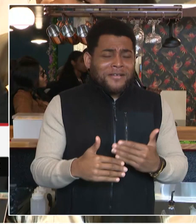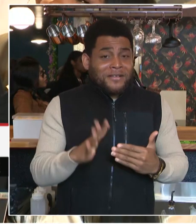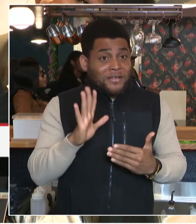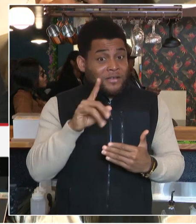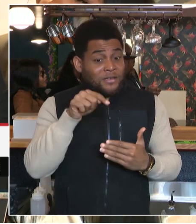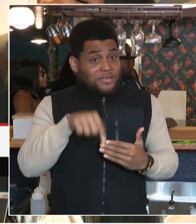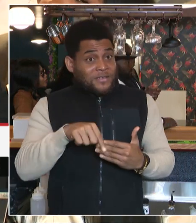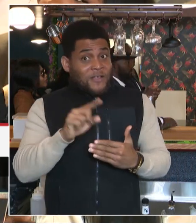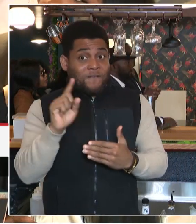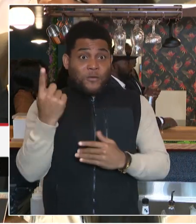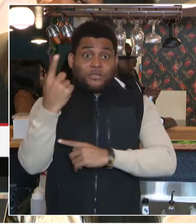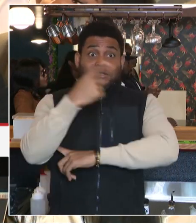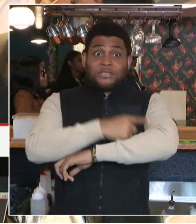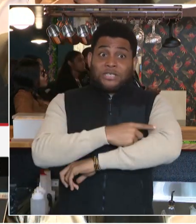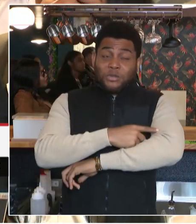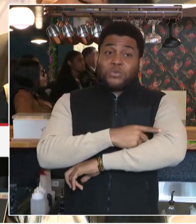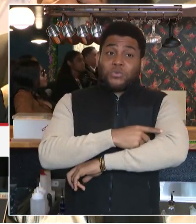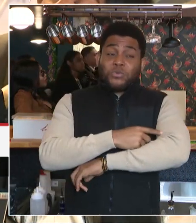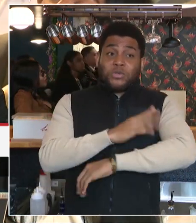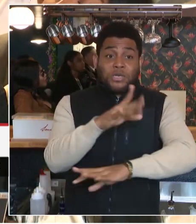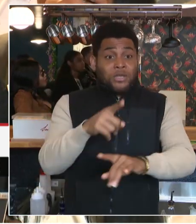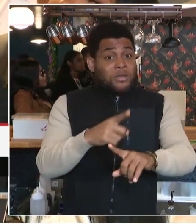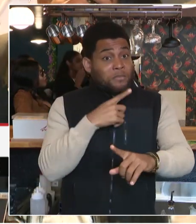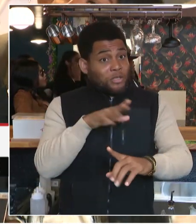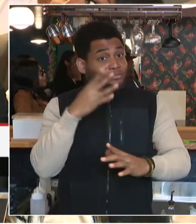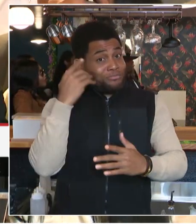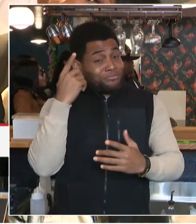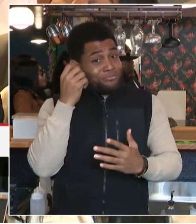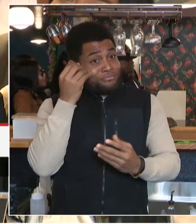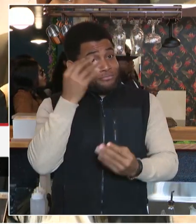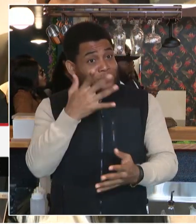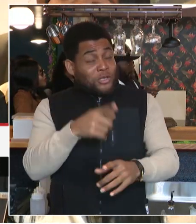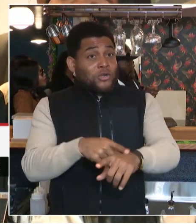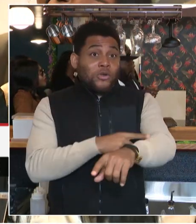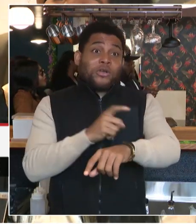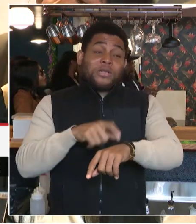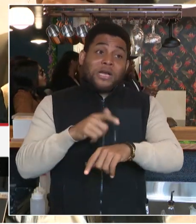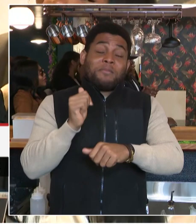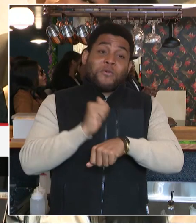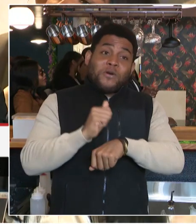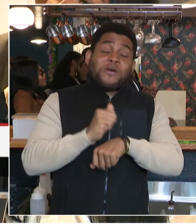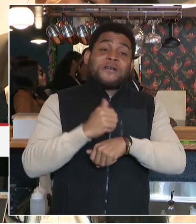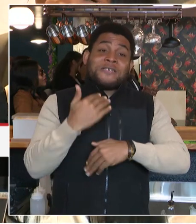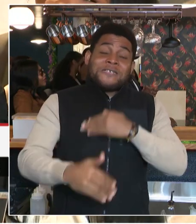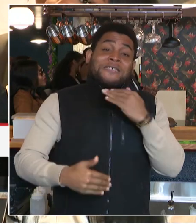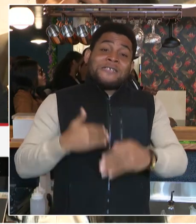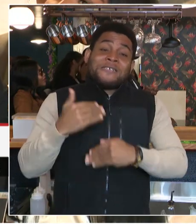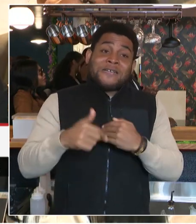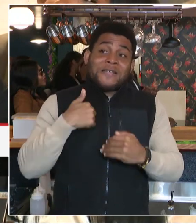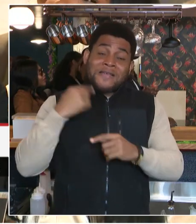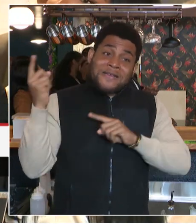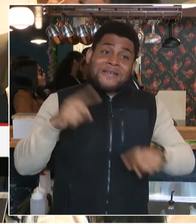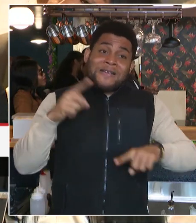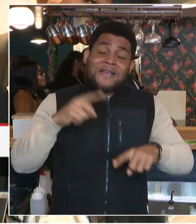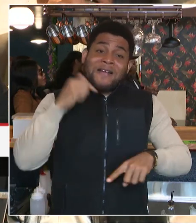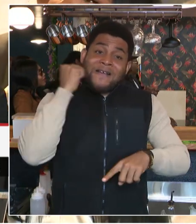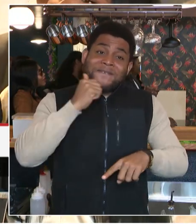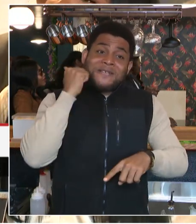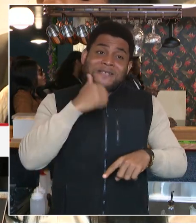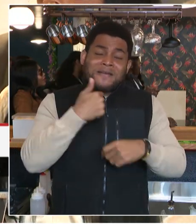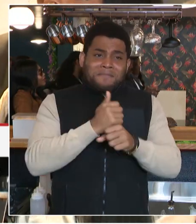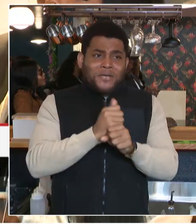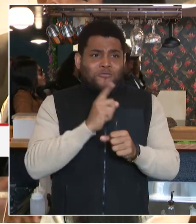grow and mature, but we're going to put the effort in. I'm going to be here every day, daily. Make sure that I give the people what they want: good food, good service,